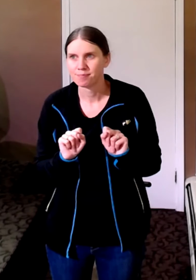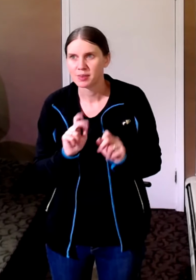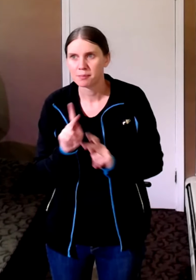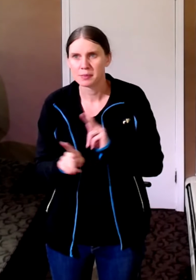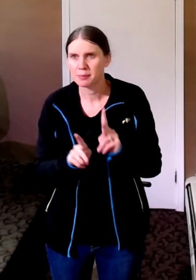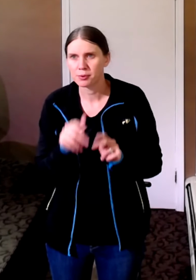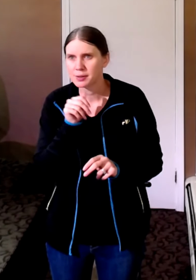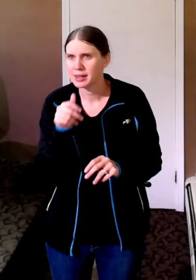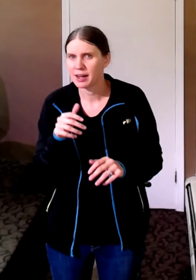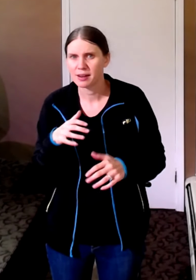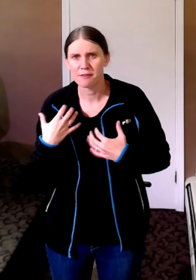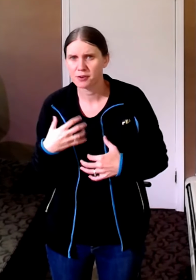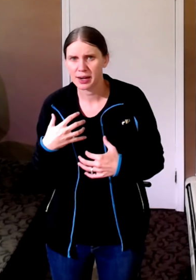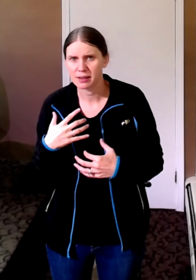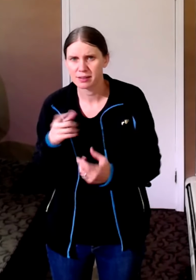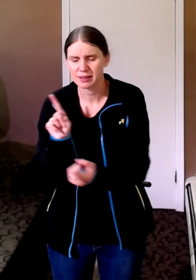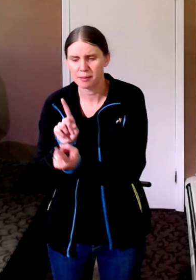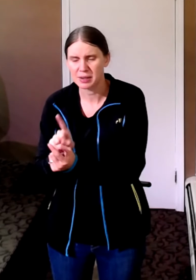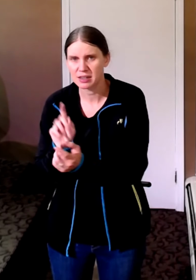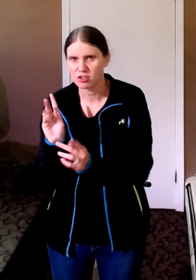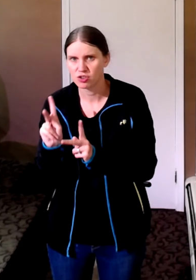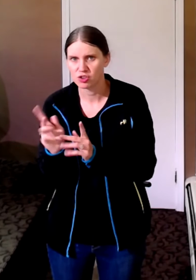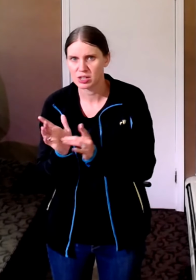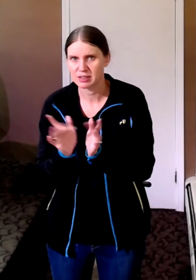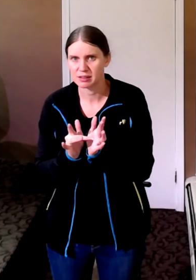people were not afraid to approach Jesus.